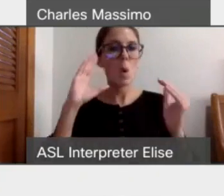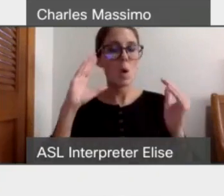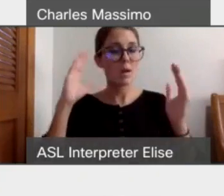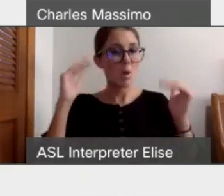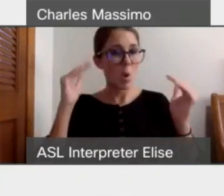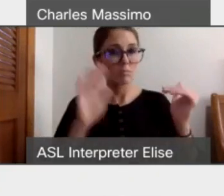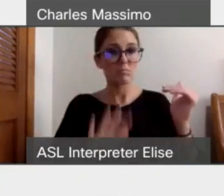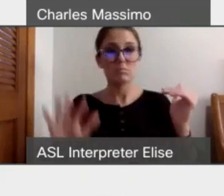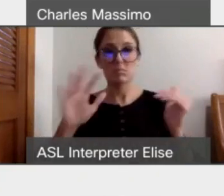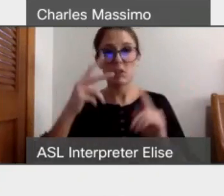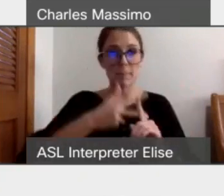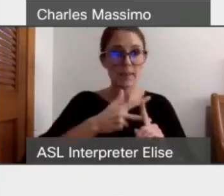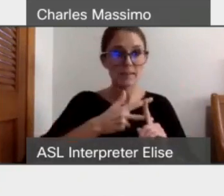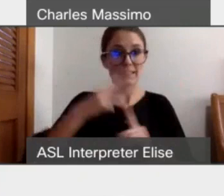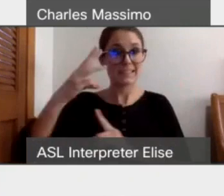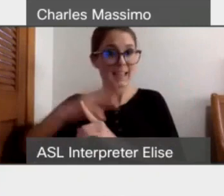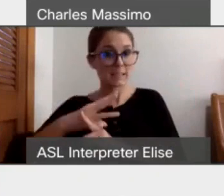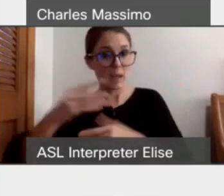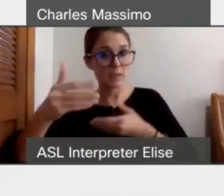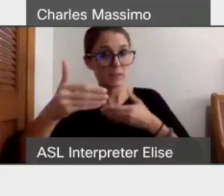or 6 months that the